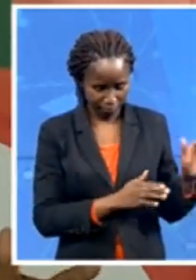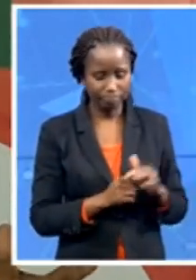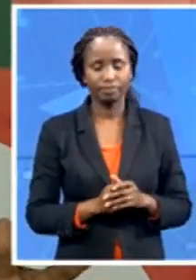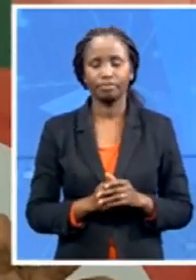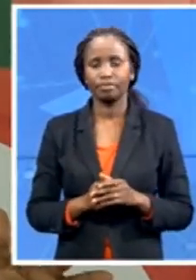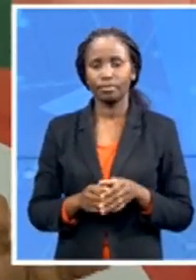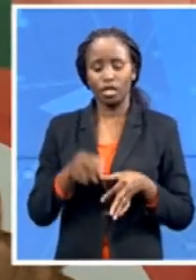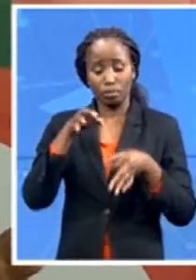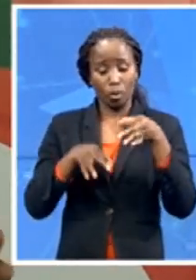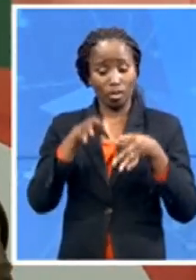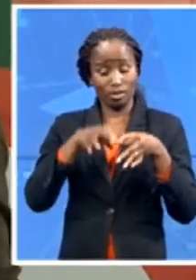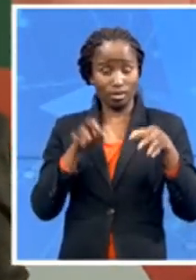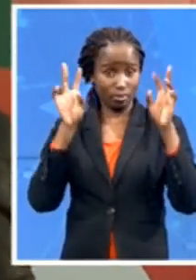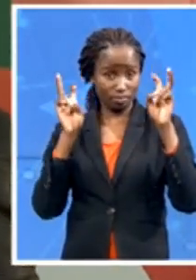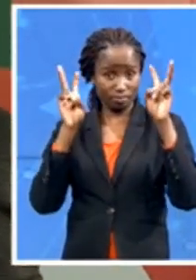Coalitions.